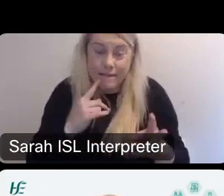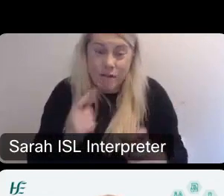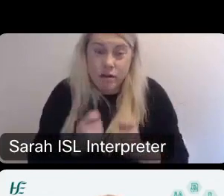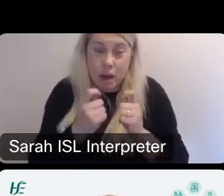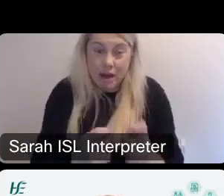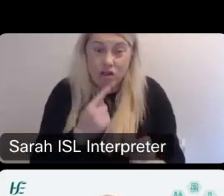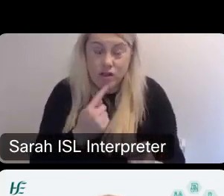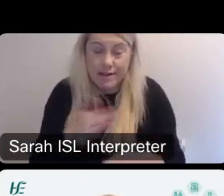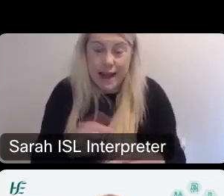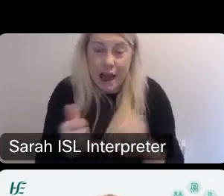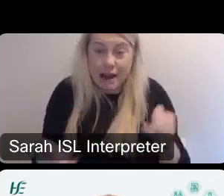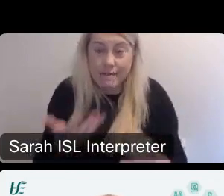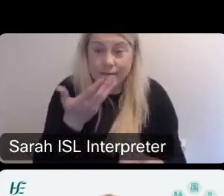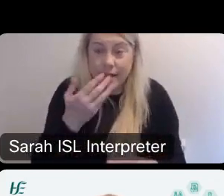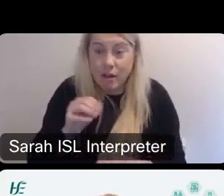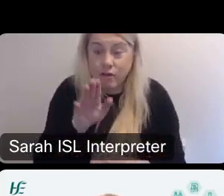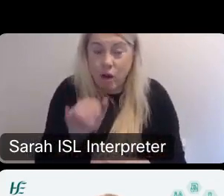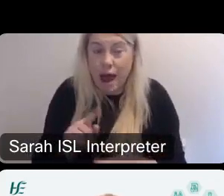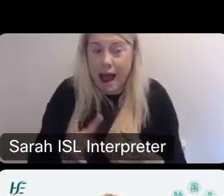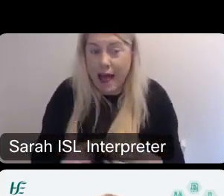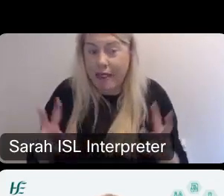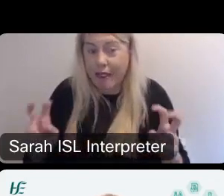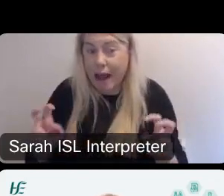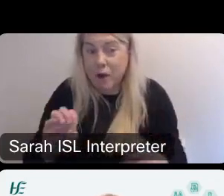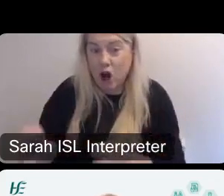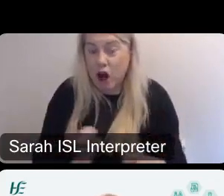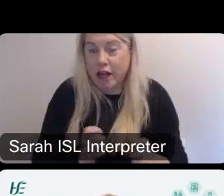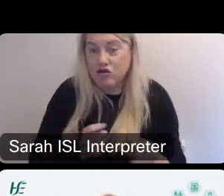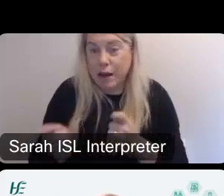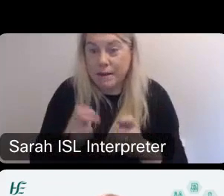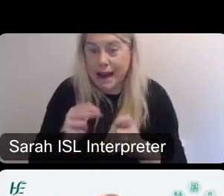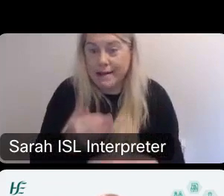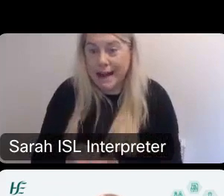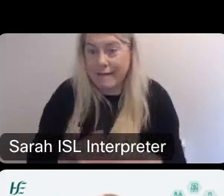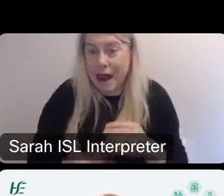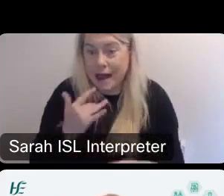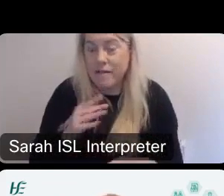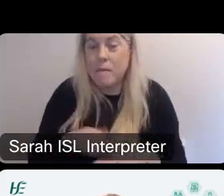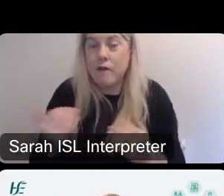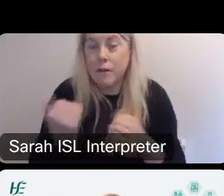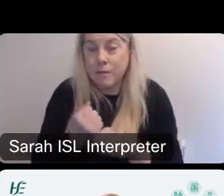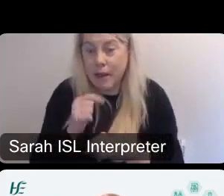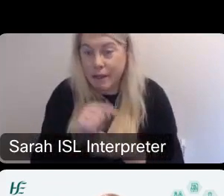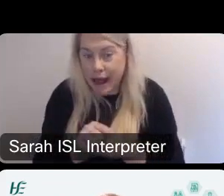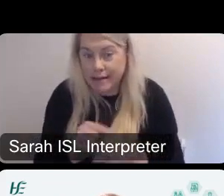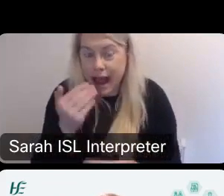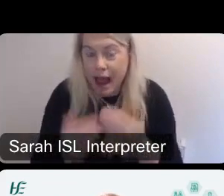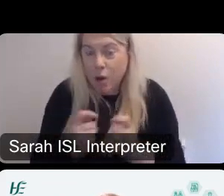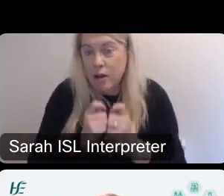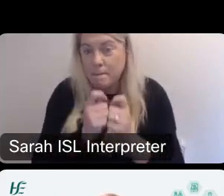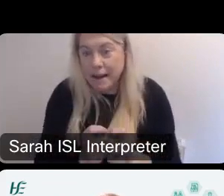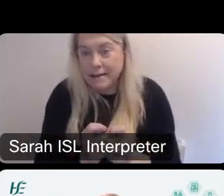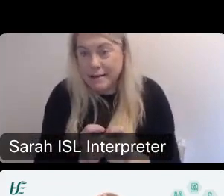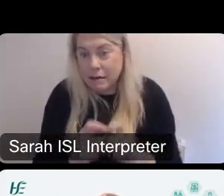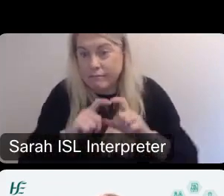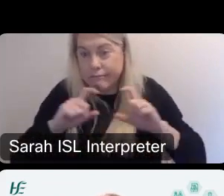July. And the theme is Early Treatment Saves Lives. For more information about how to submit an abstract,